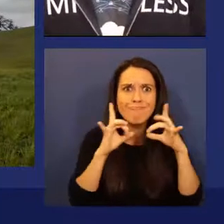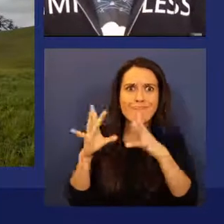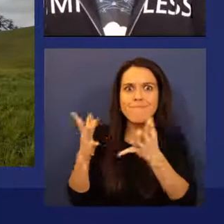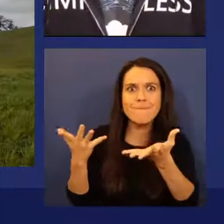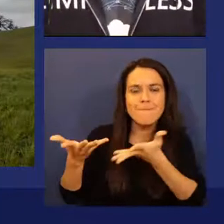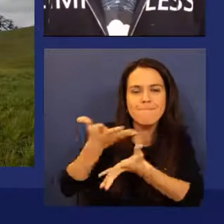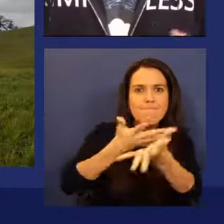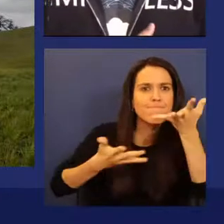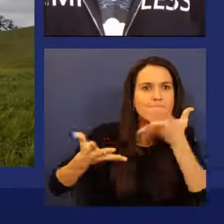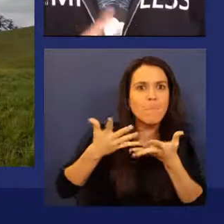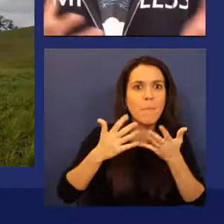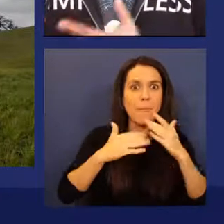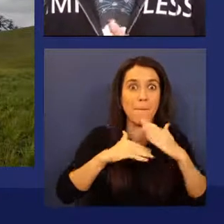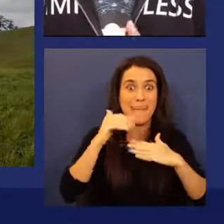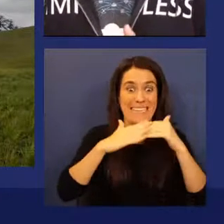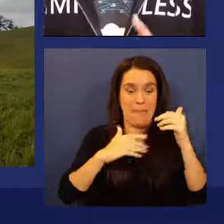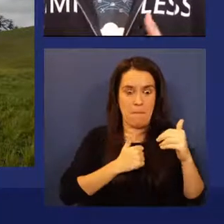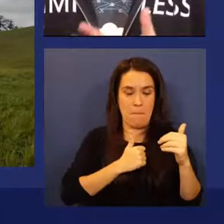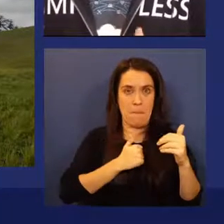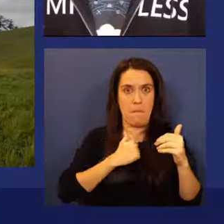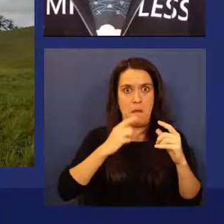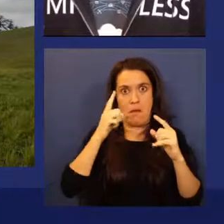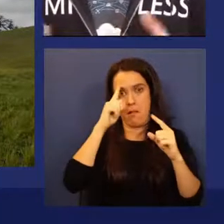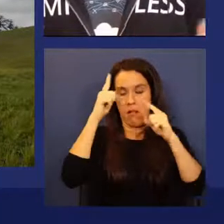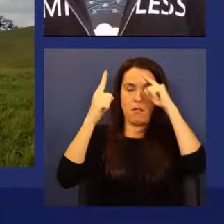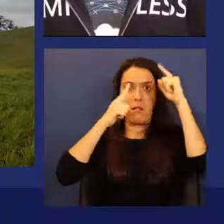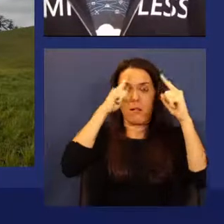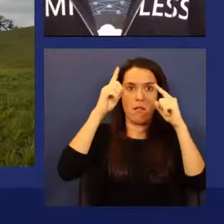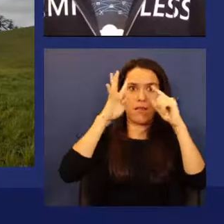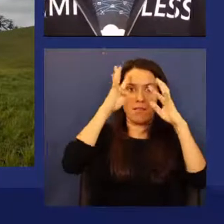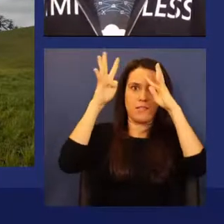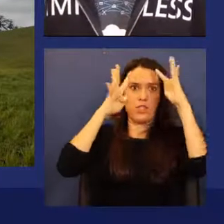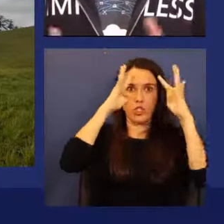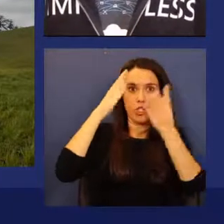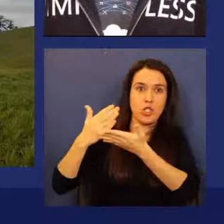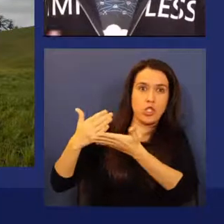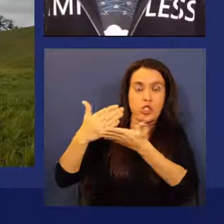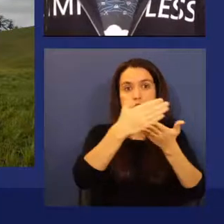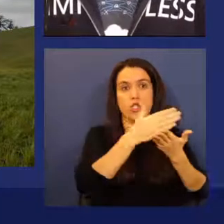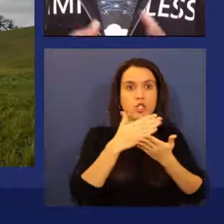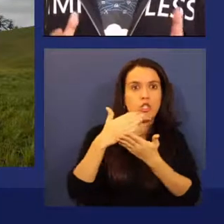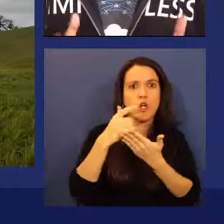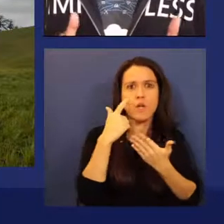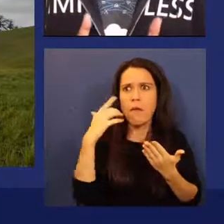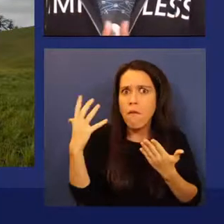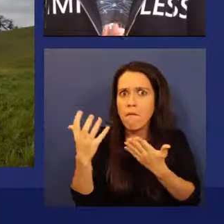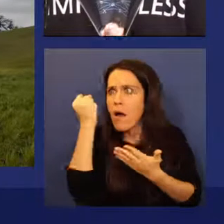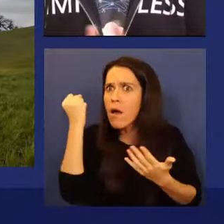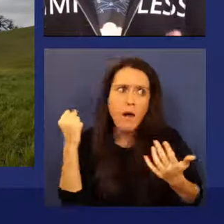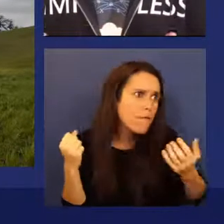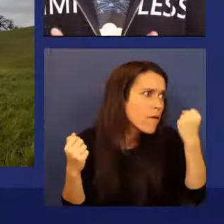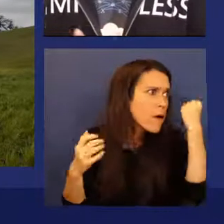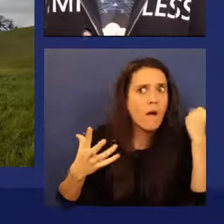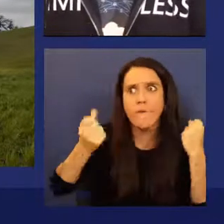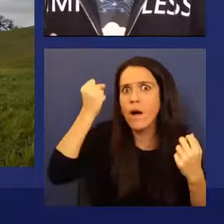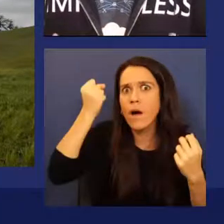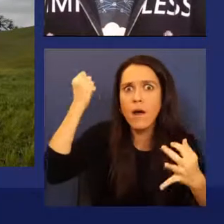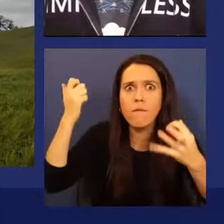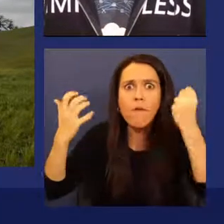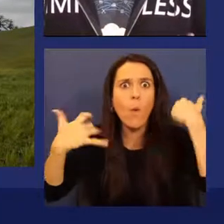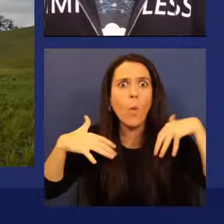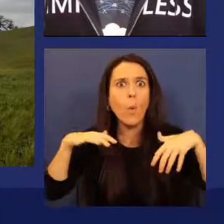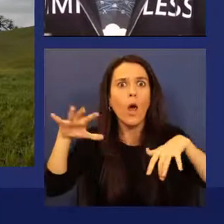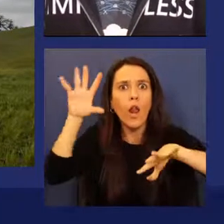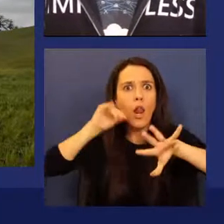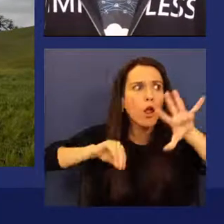what I've built in the hopes that other people share then with me what they've accomplished, and you know, we combine efforts and we combine learnings to build